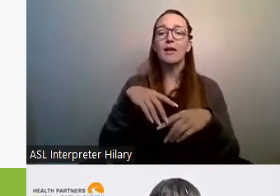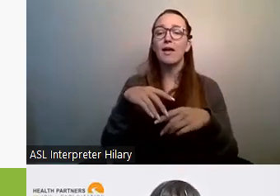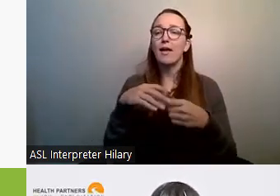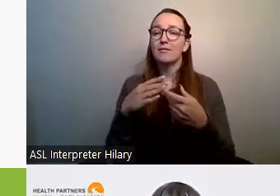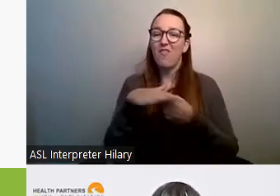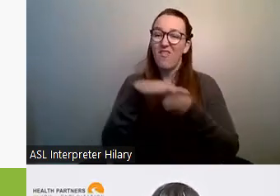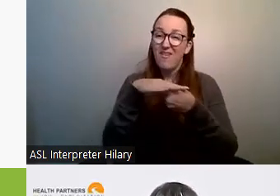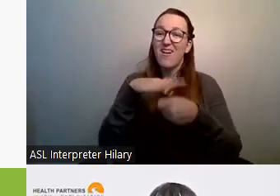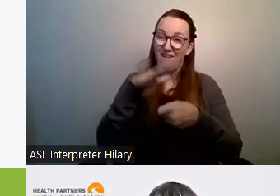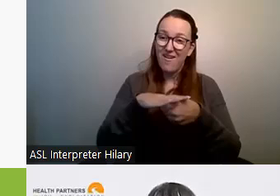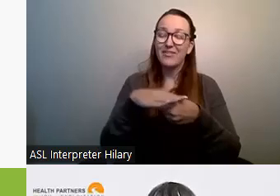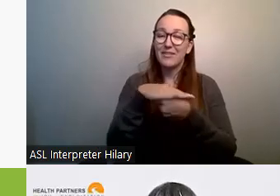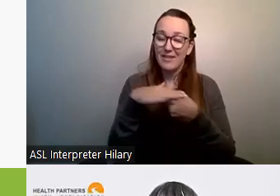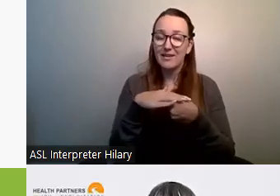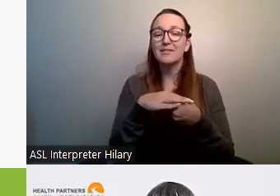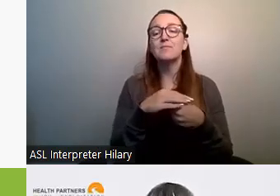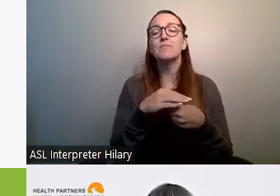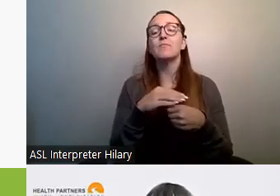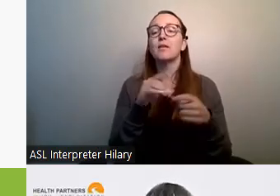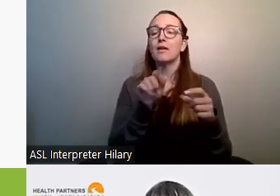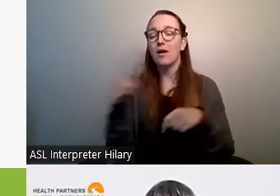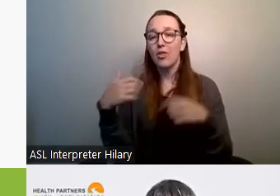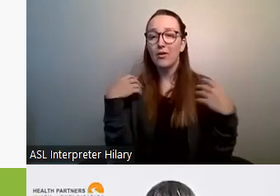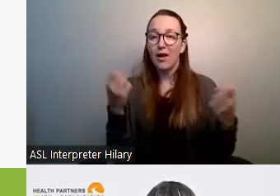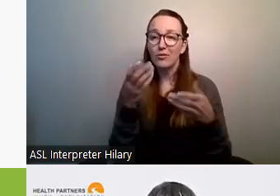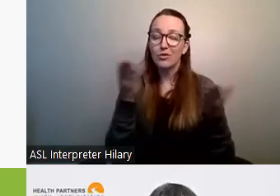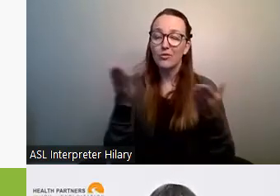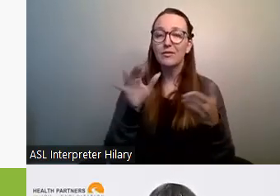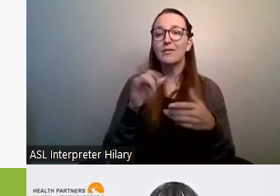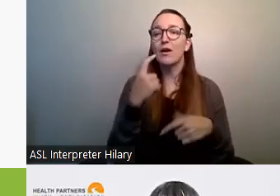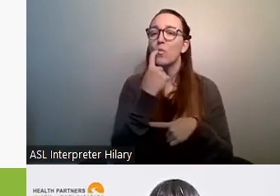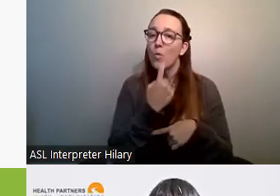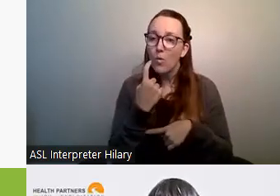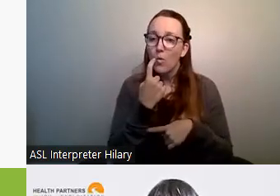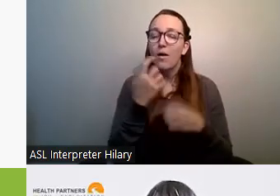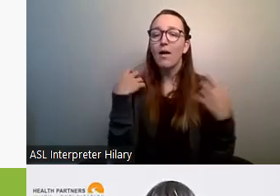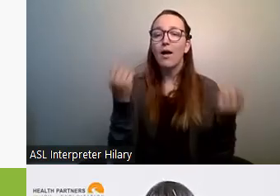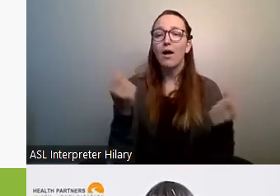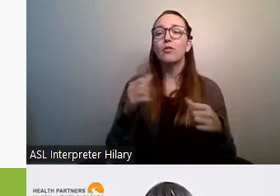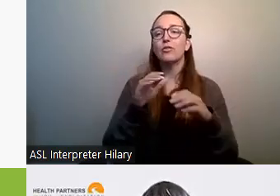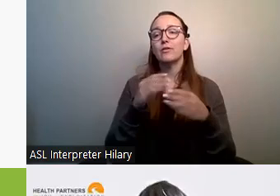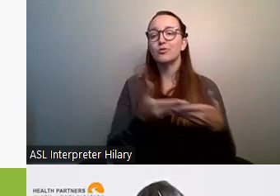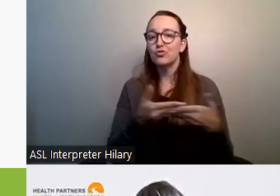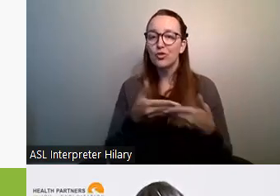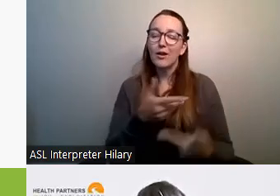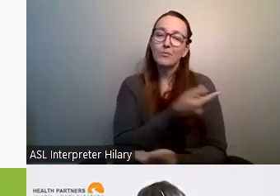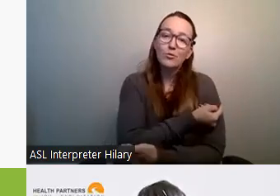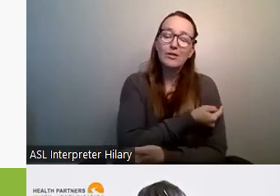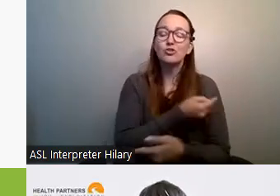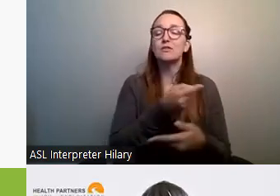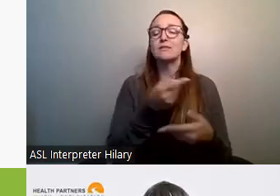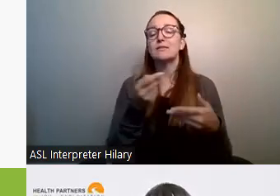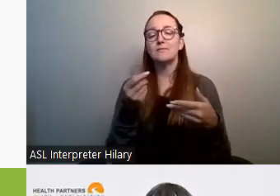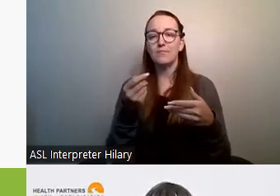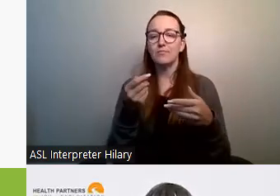programs, and other health services, including oral health, child immunizations, prenatal care. So our speakers today are going